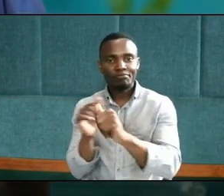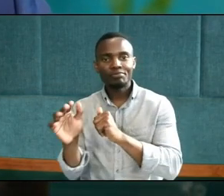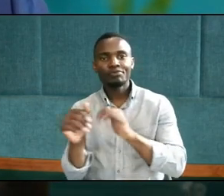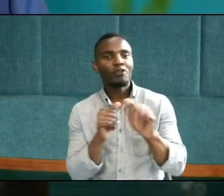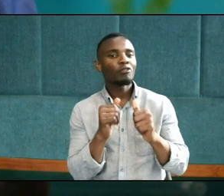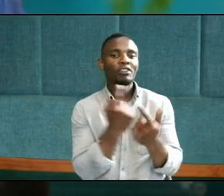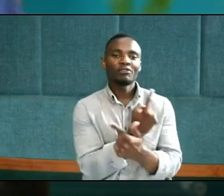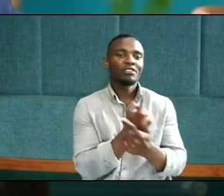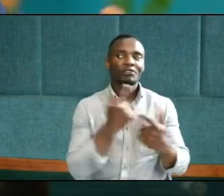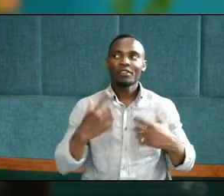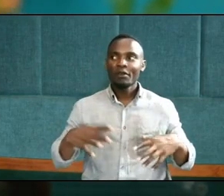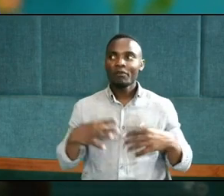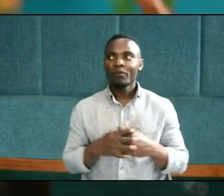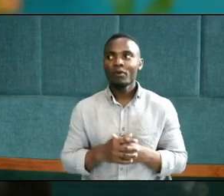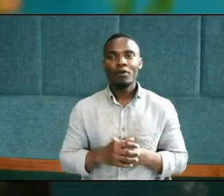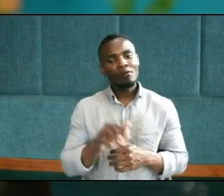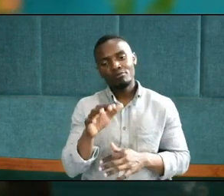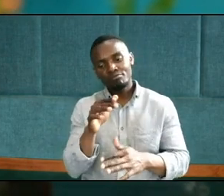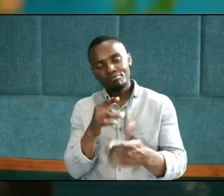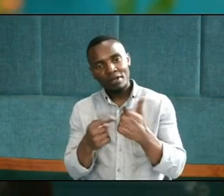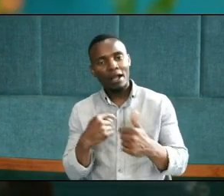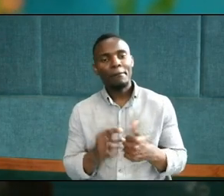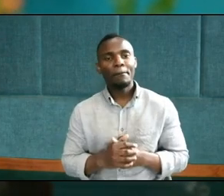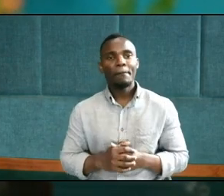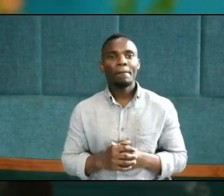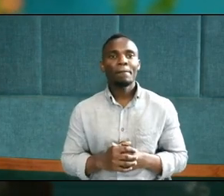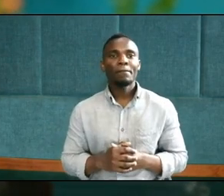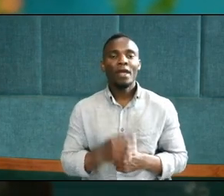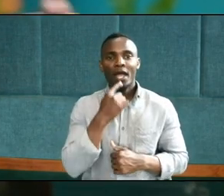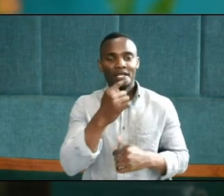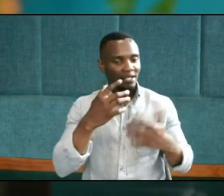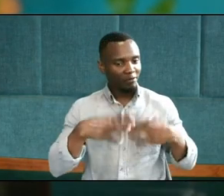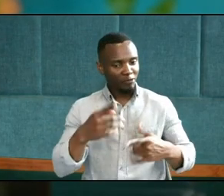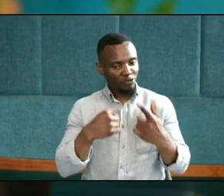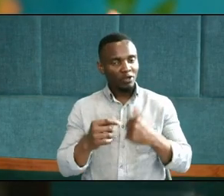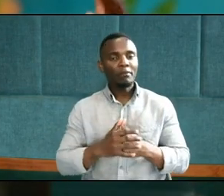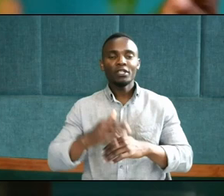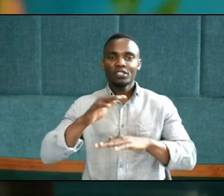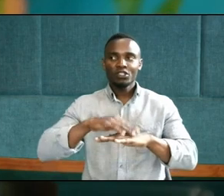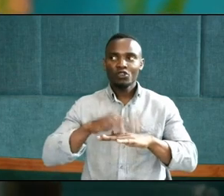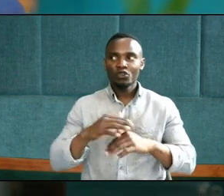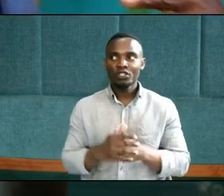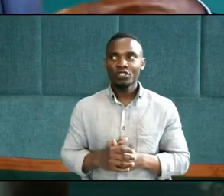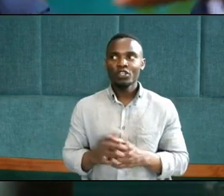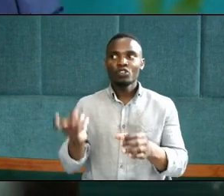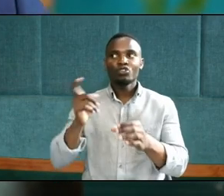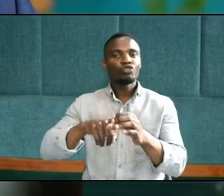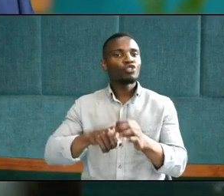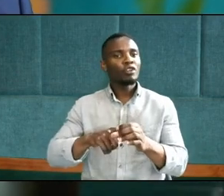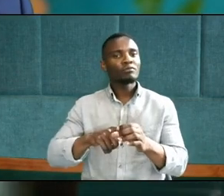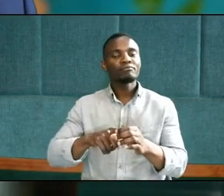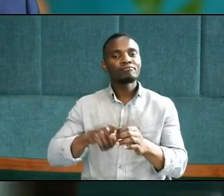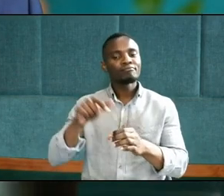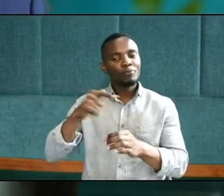Come. Anyon. Come. Tell people to come. It's good. If you're enjoying it, why can't you share with